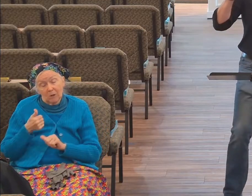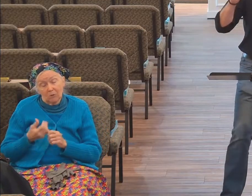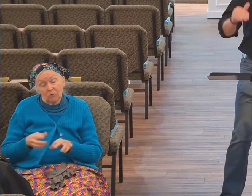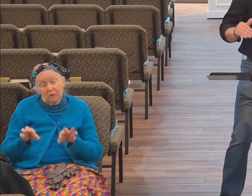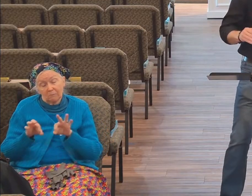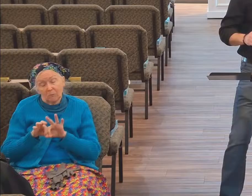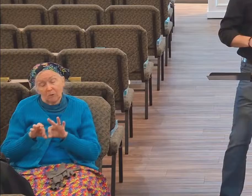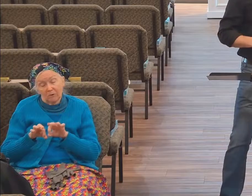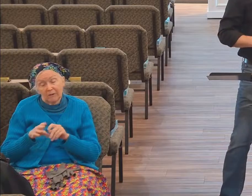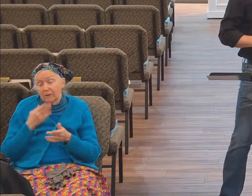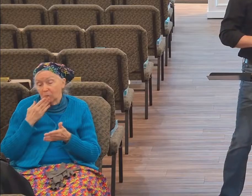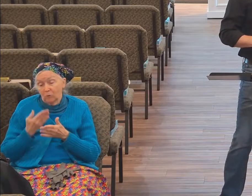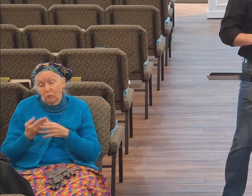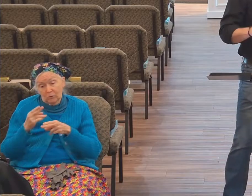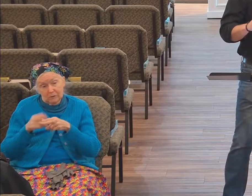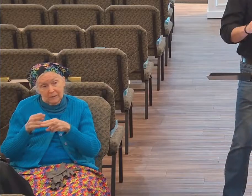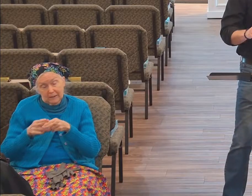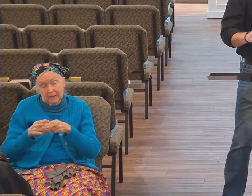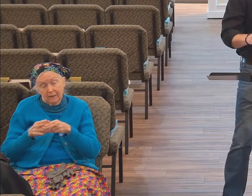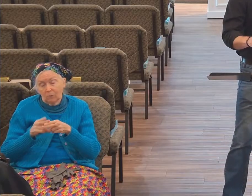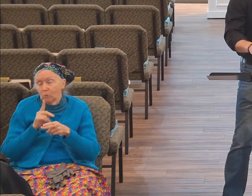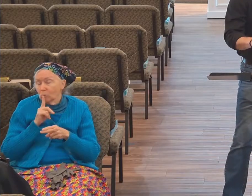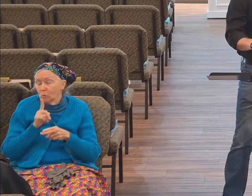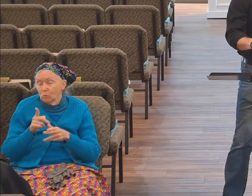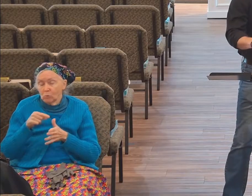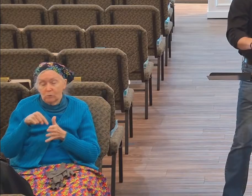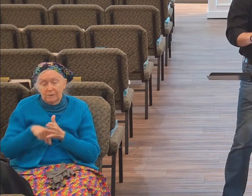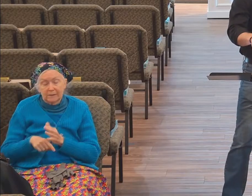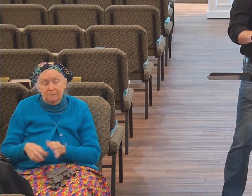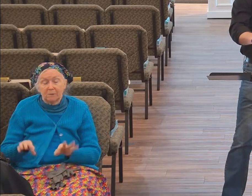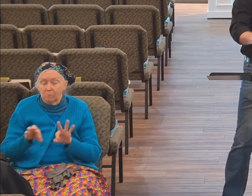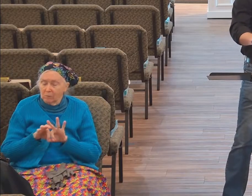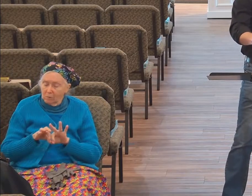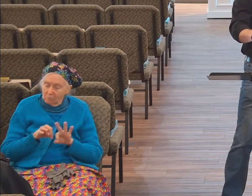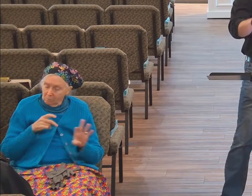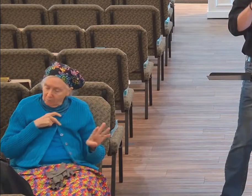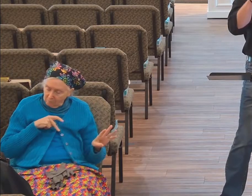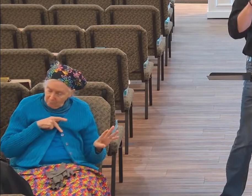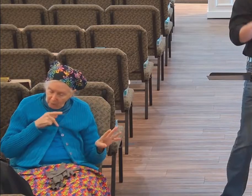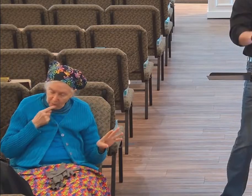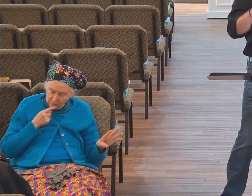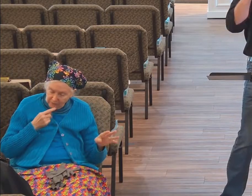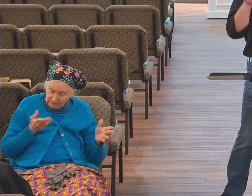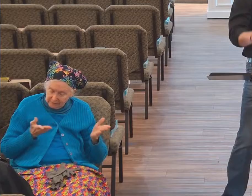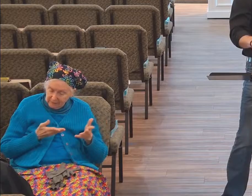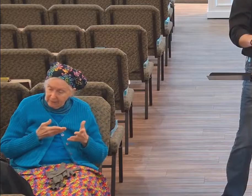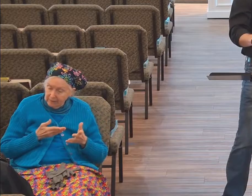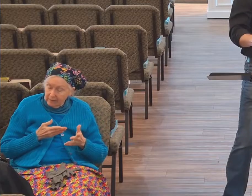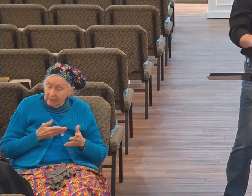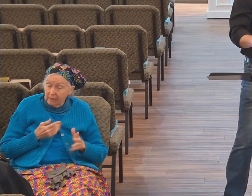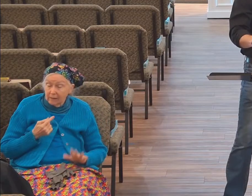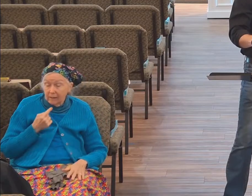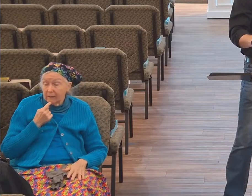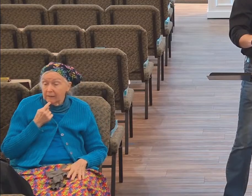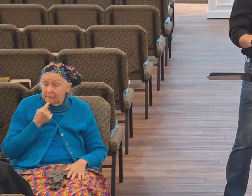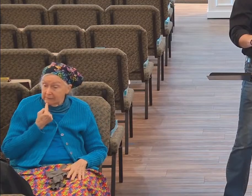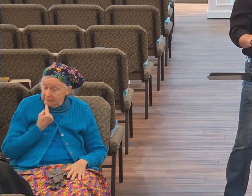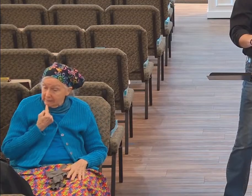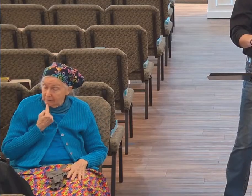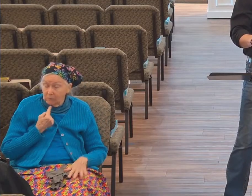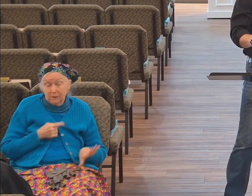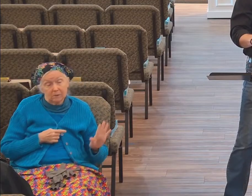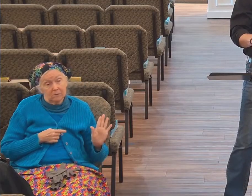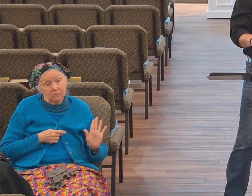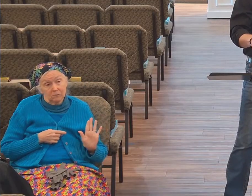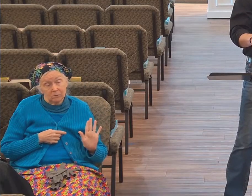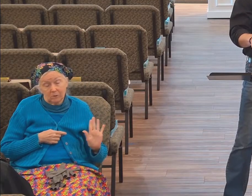Mattered deeply. Okay? What the Apostle Paul here says, right here, is a serious claim.